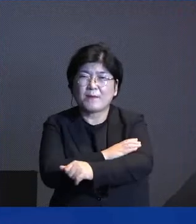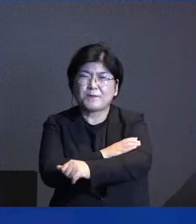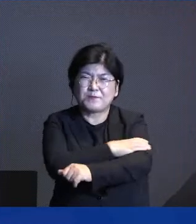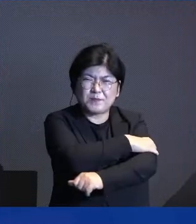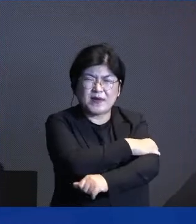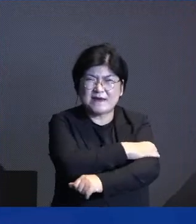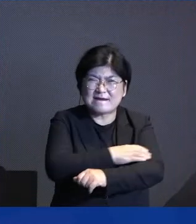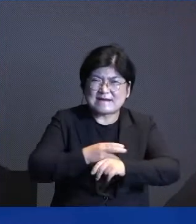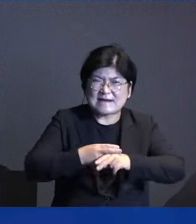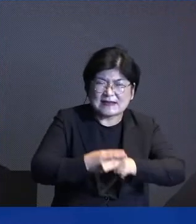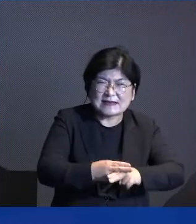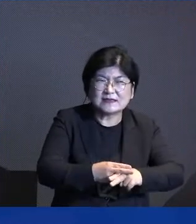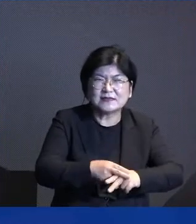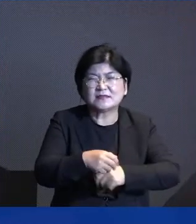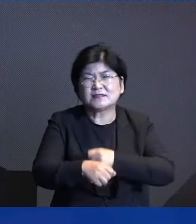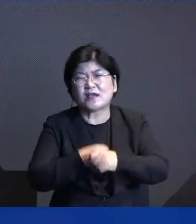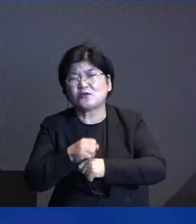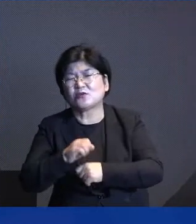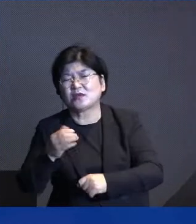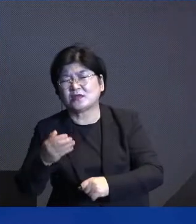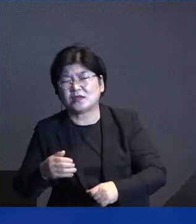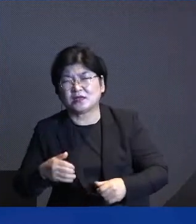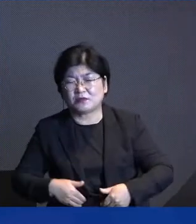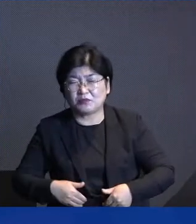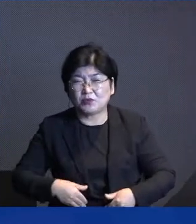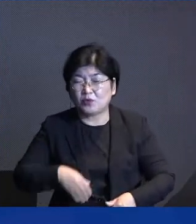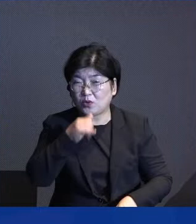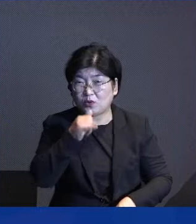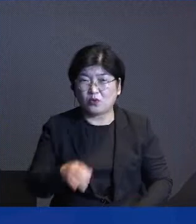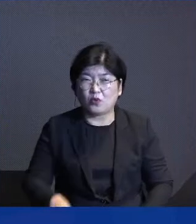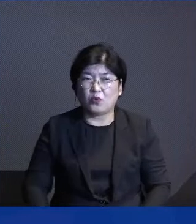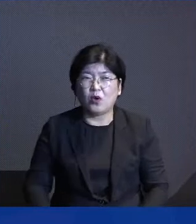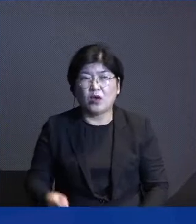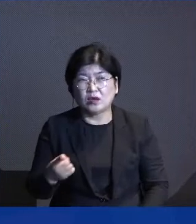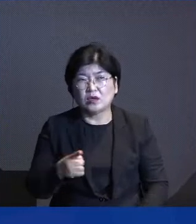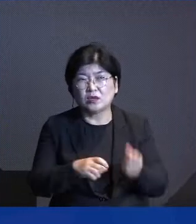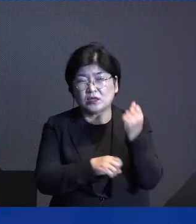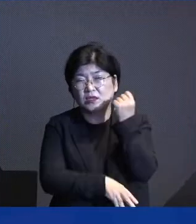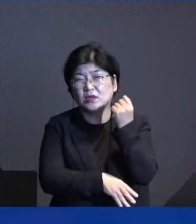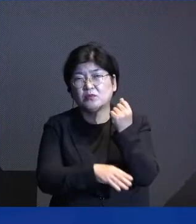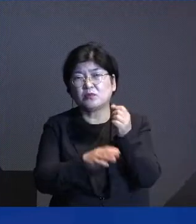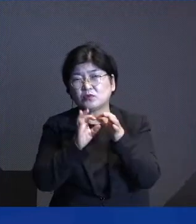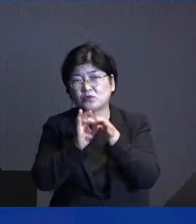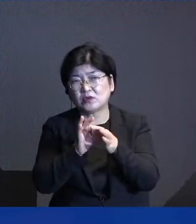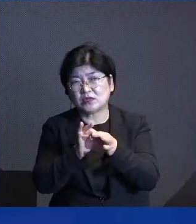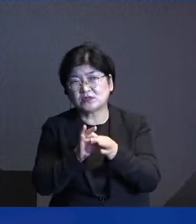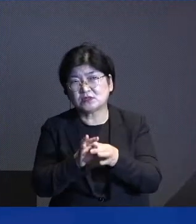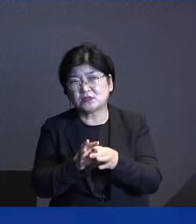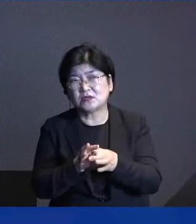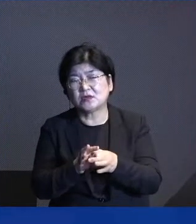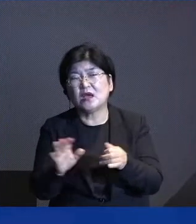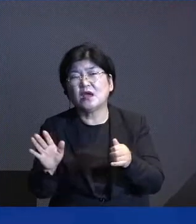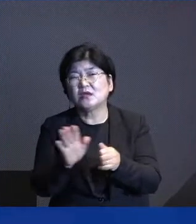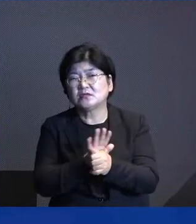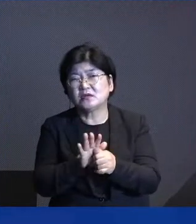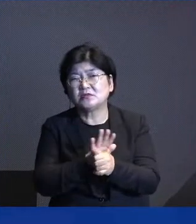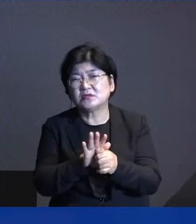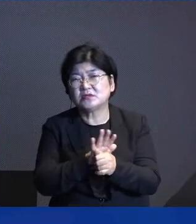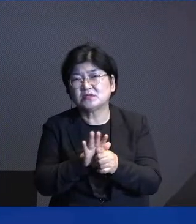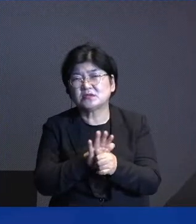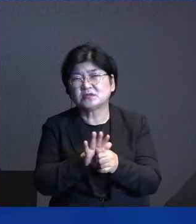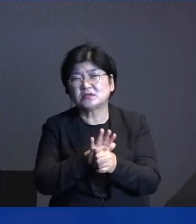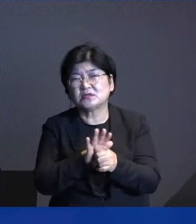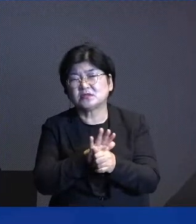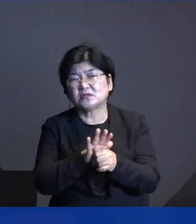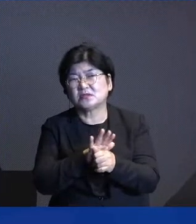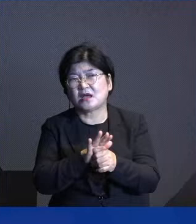can actually build mental health services based on these principles. I should also mention specifically about